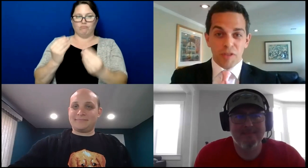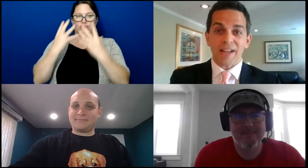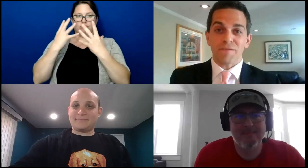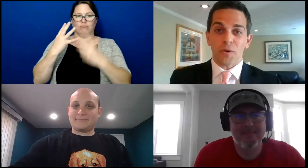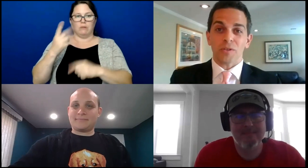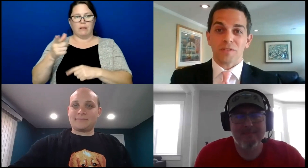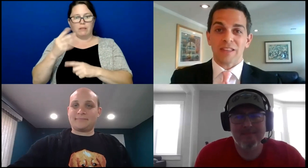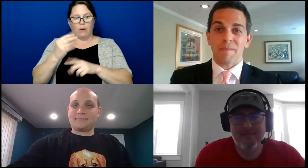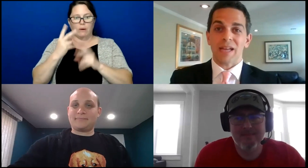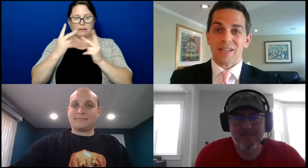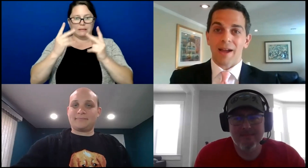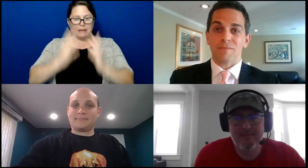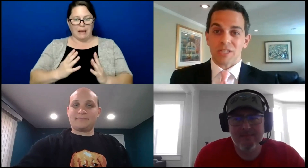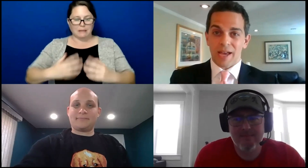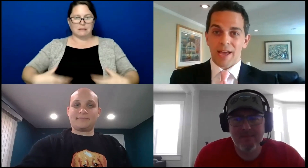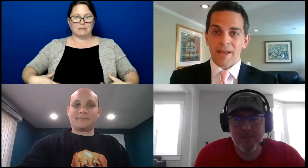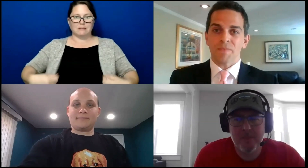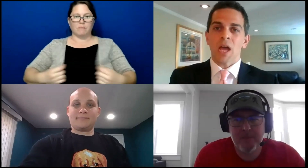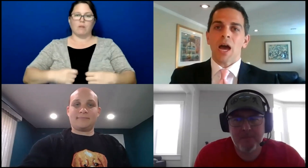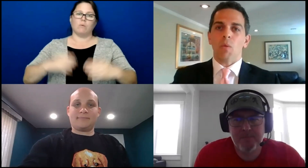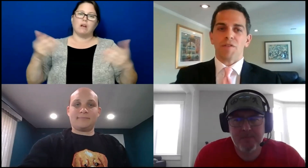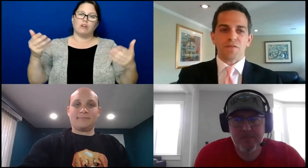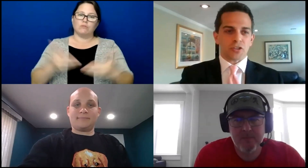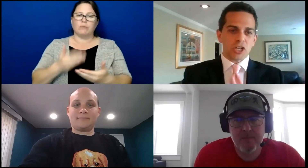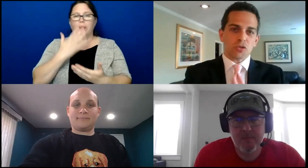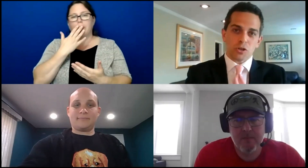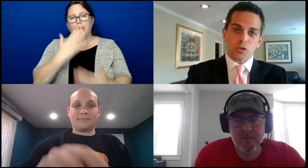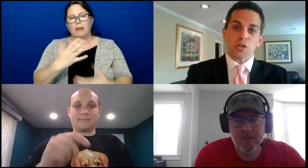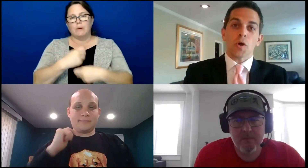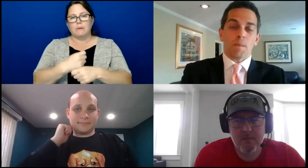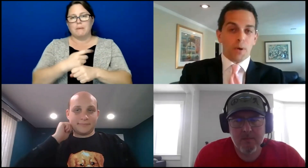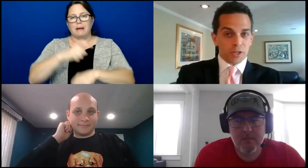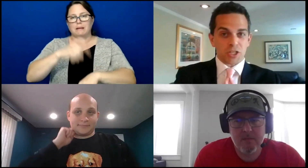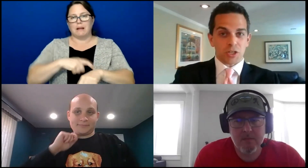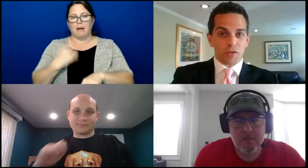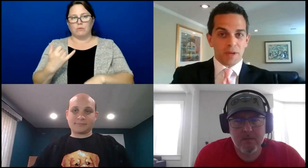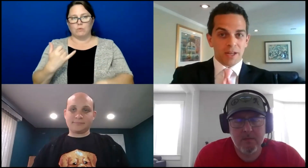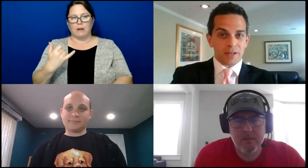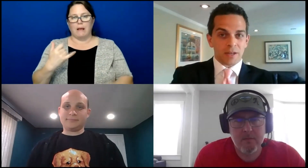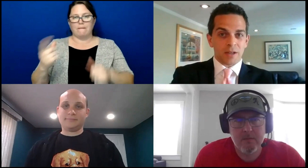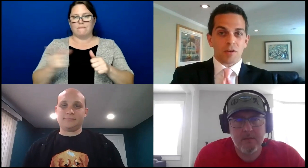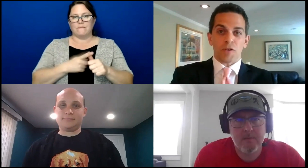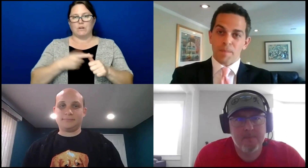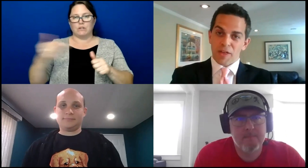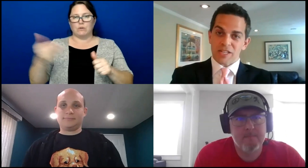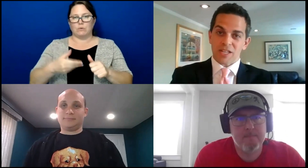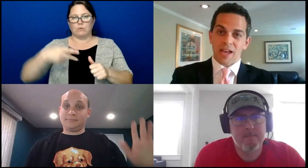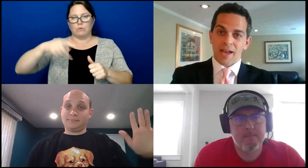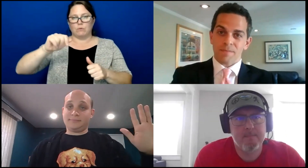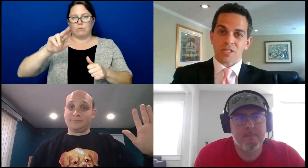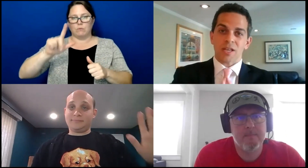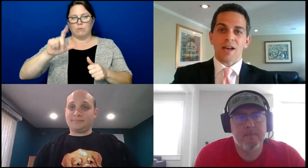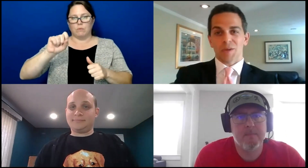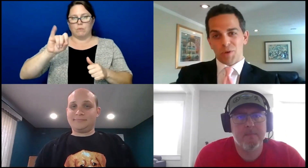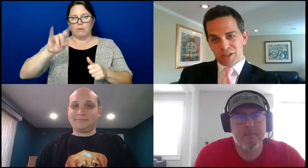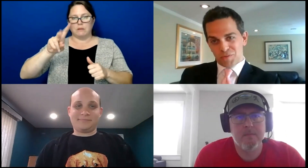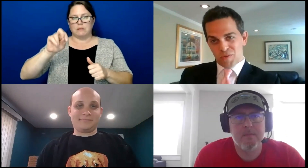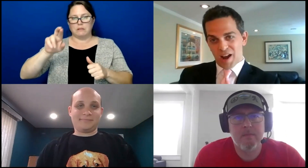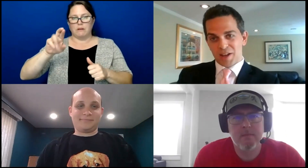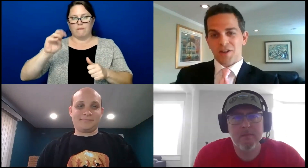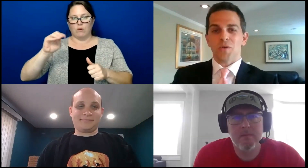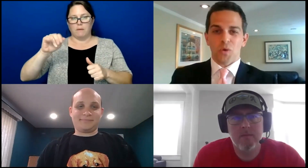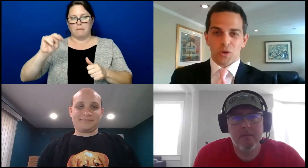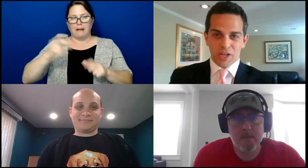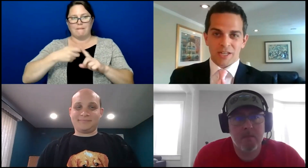so thankful that they made time today. I want to first introduce Paul Silverman from Bethesda Games, and then we'll